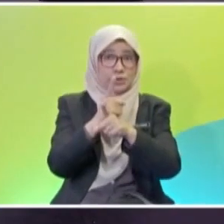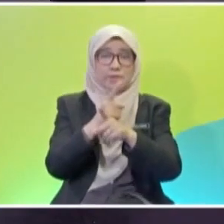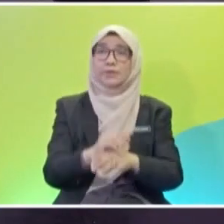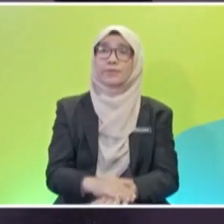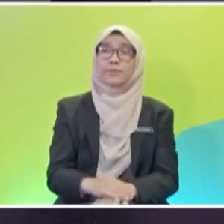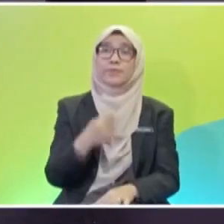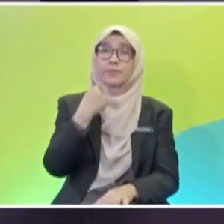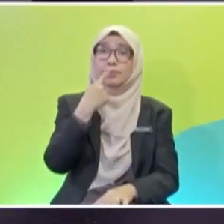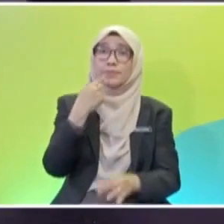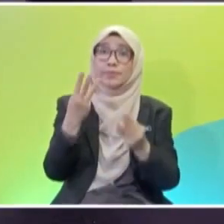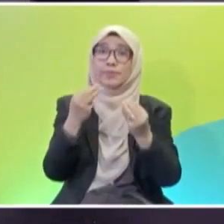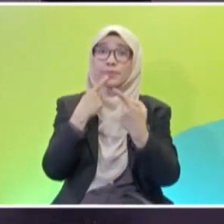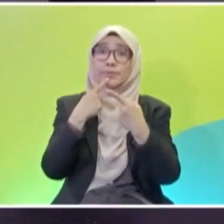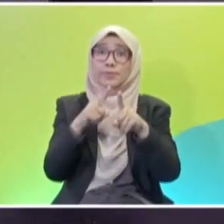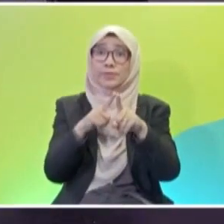one? Conform.